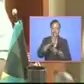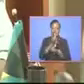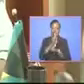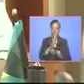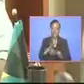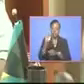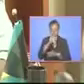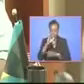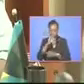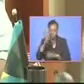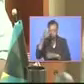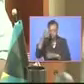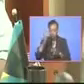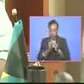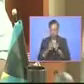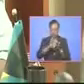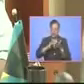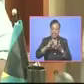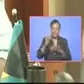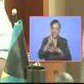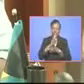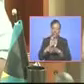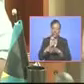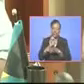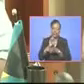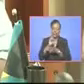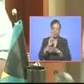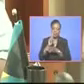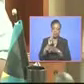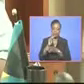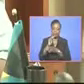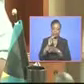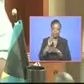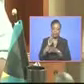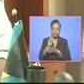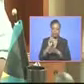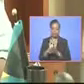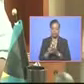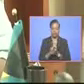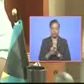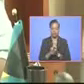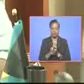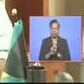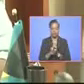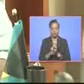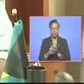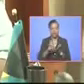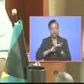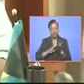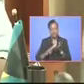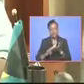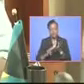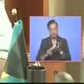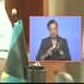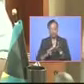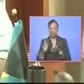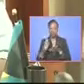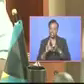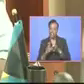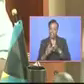preparation. They can come into our offices, any of our offices, and we can assist them in registering their